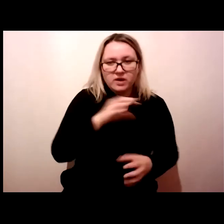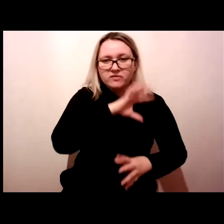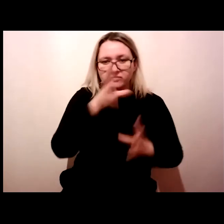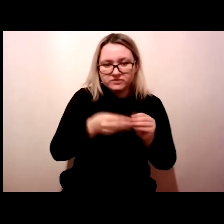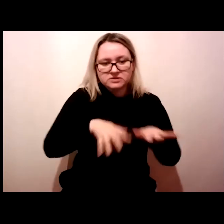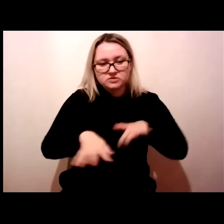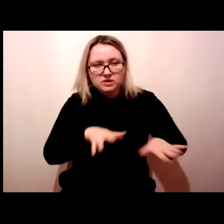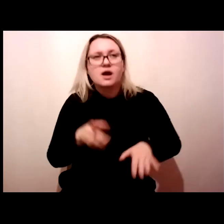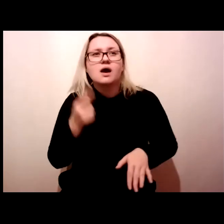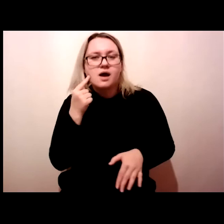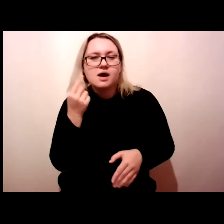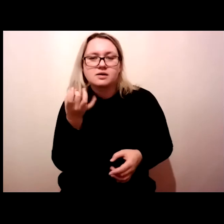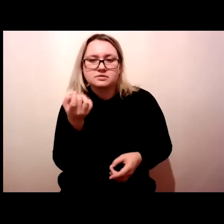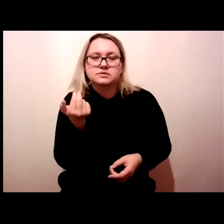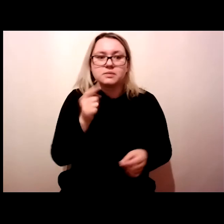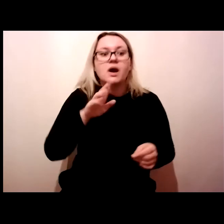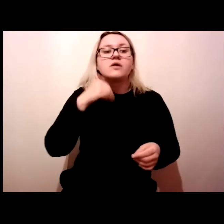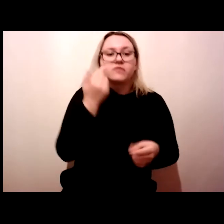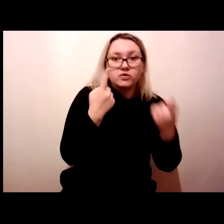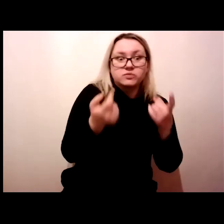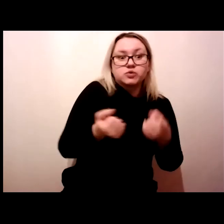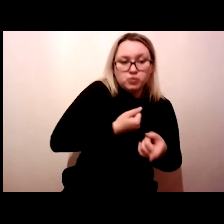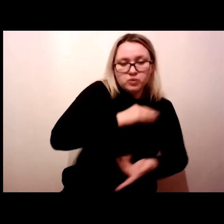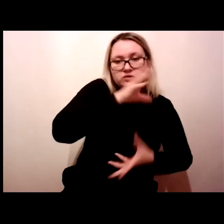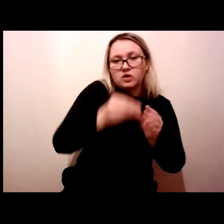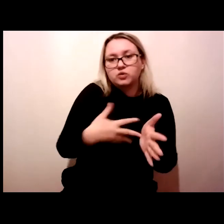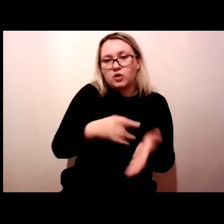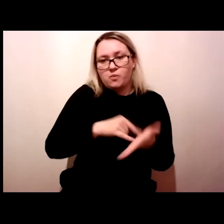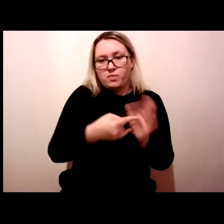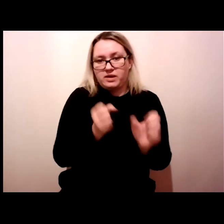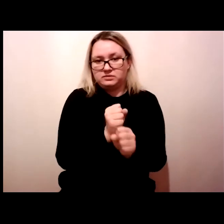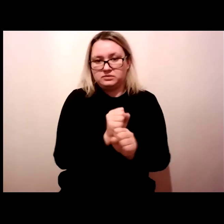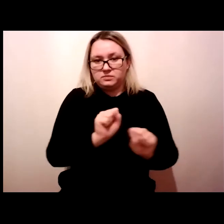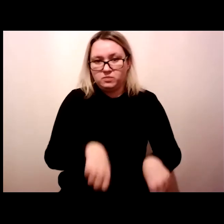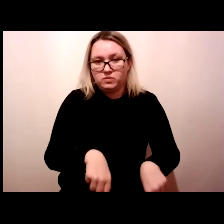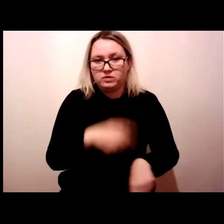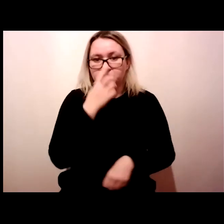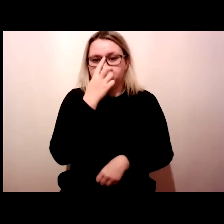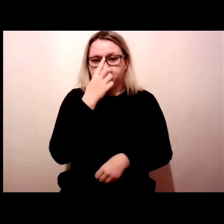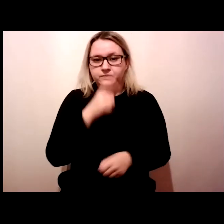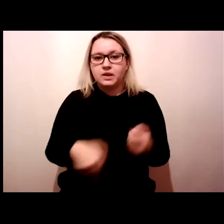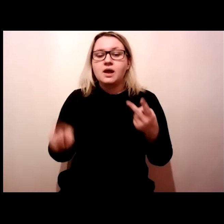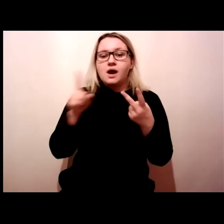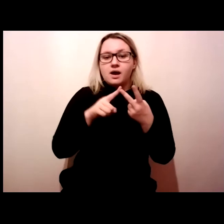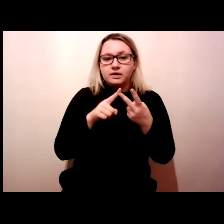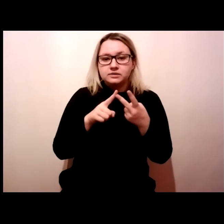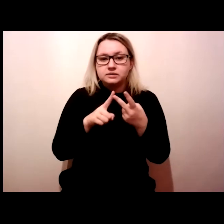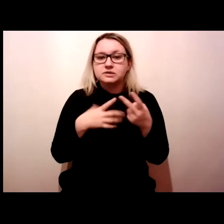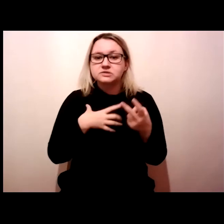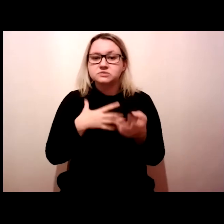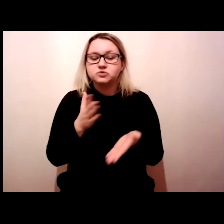to understand, to learn what the situation is like, and then to think about